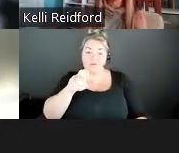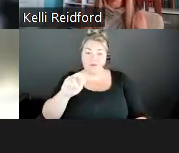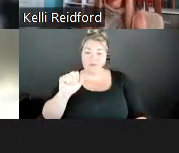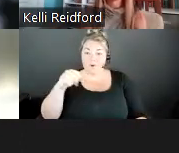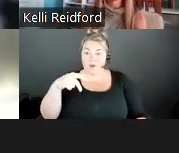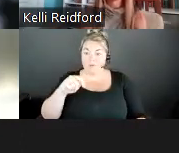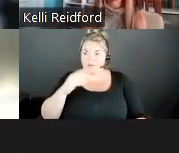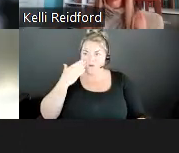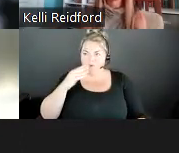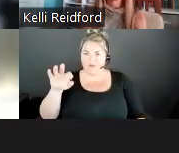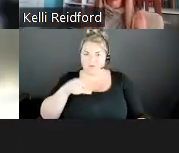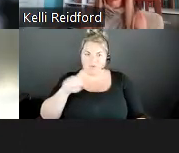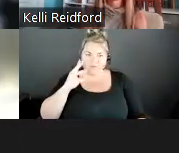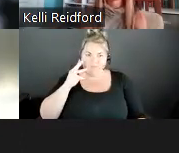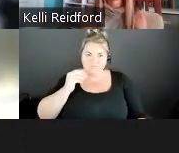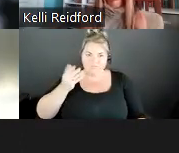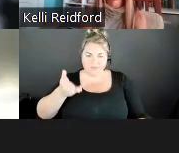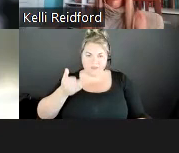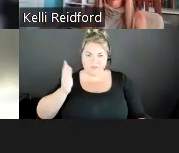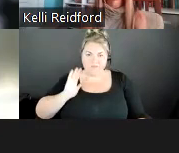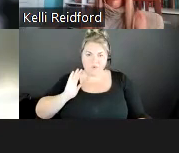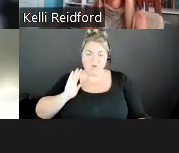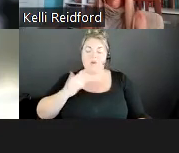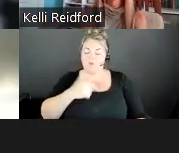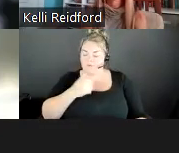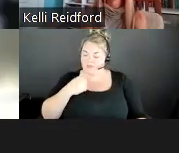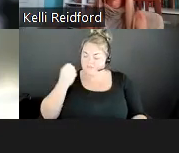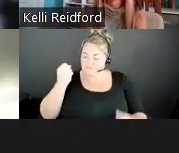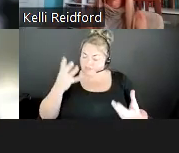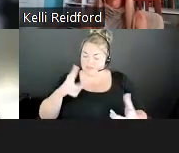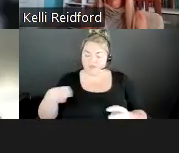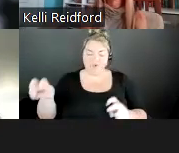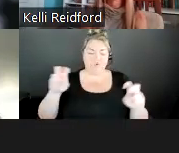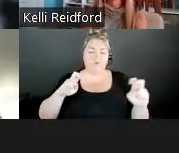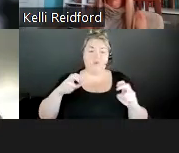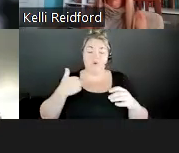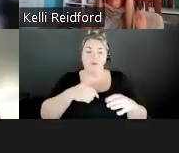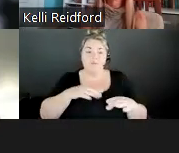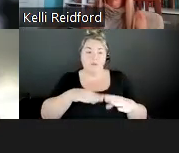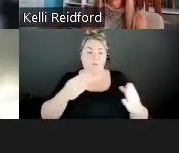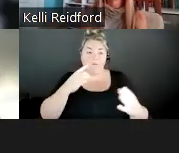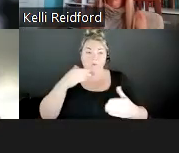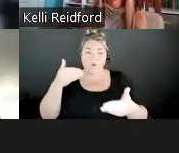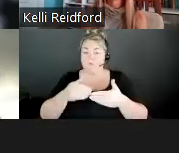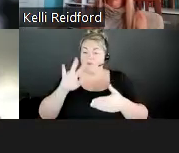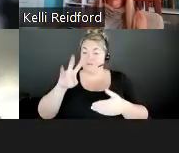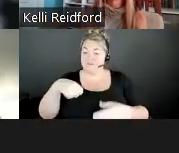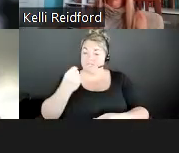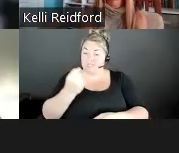if any of you have been there. We've had many tours. We have been open almost 7